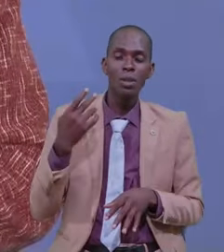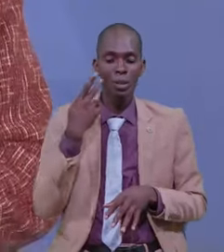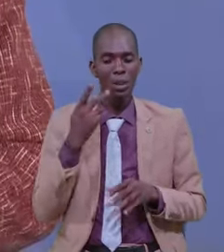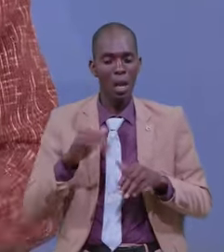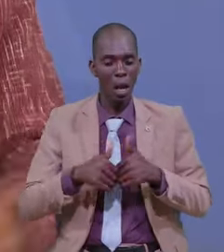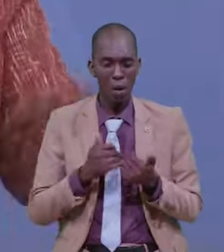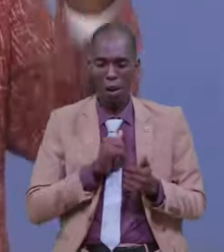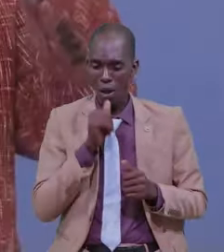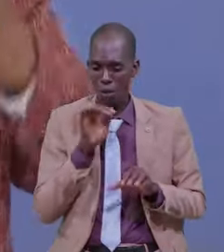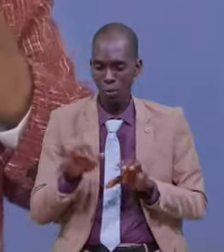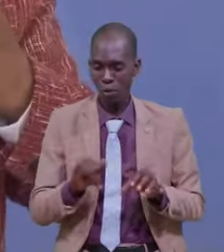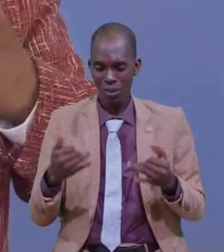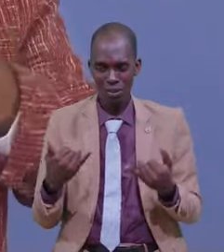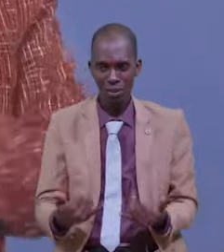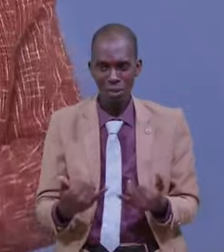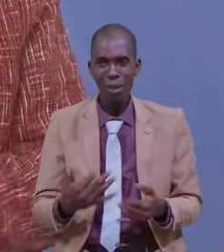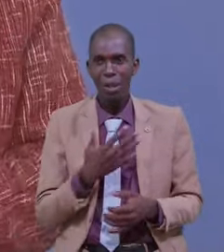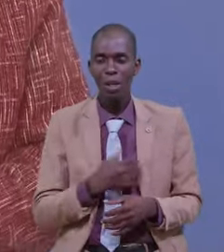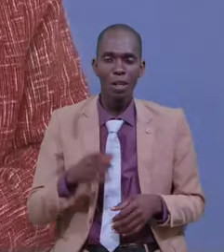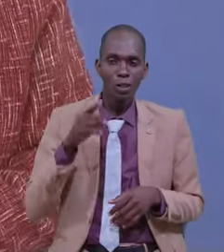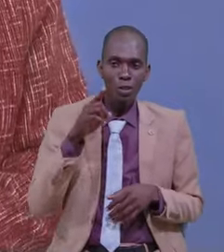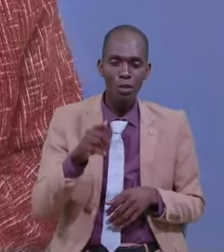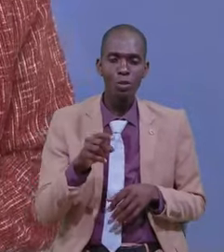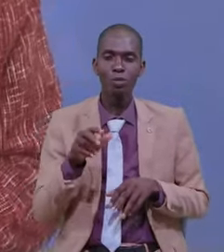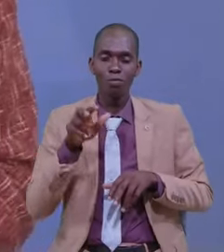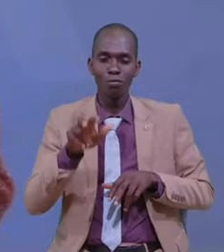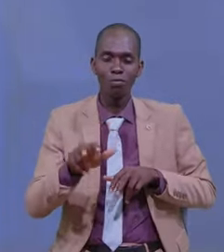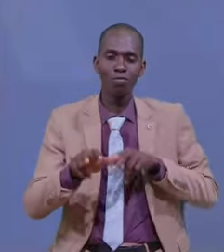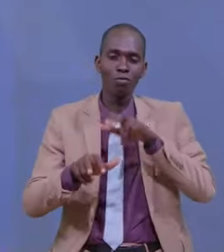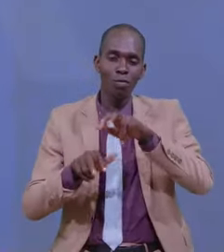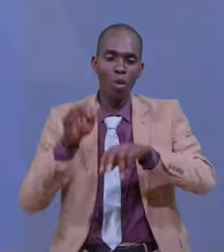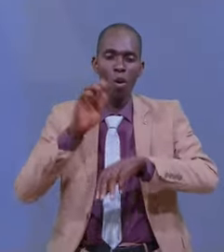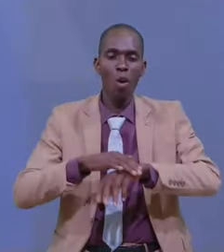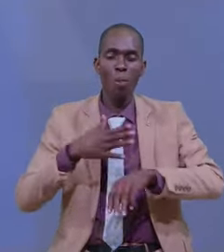it. And you climb on my shoulders.